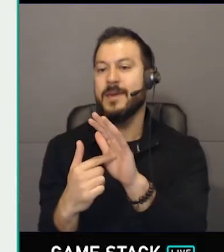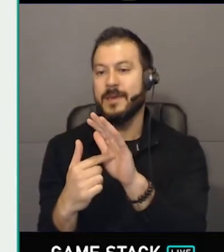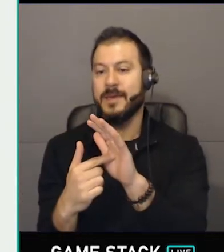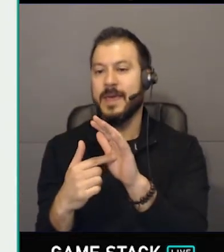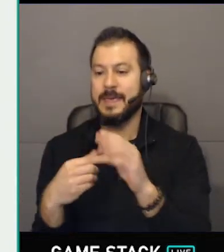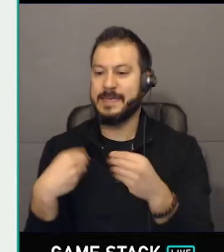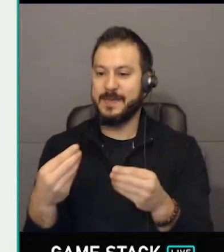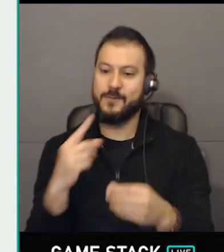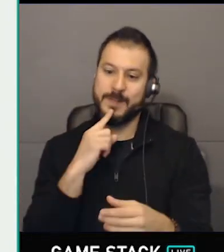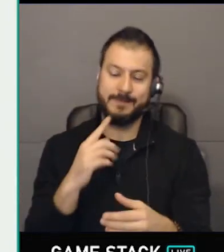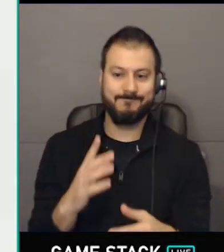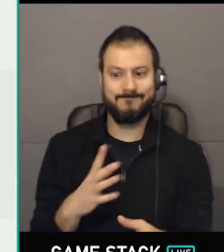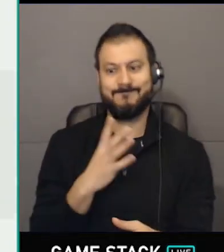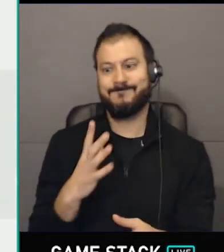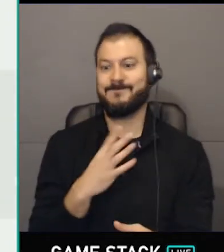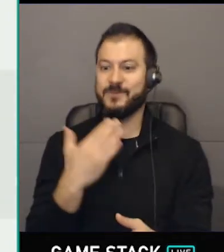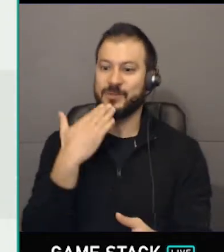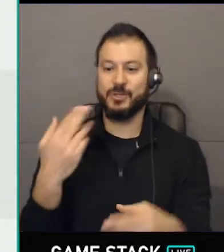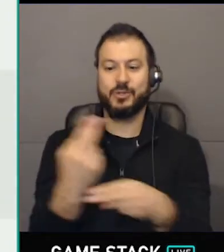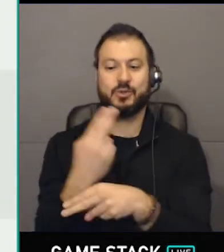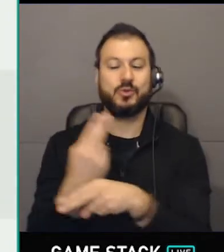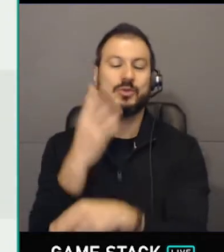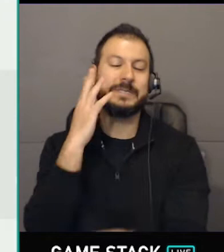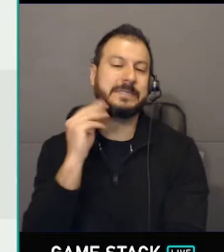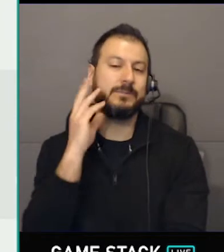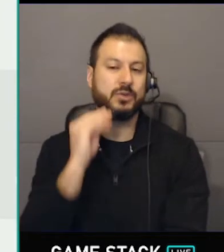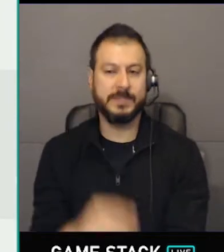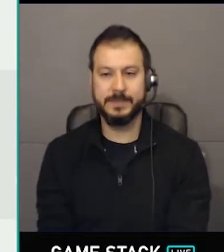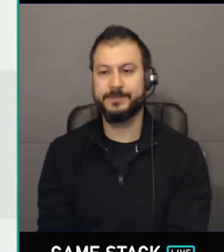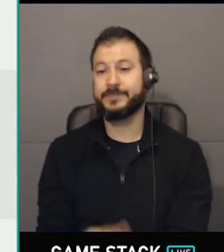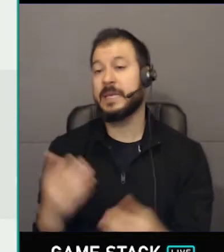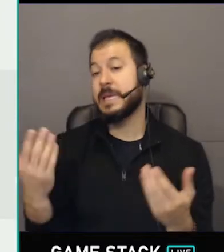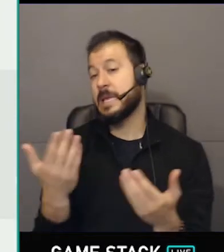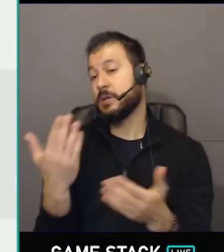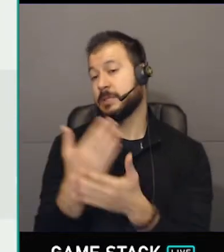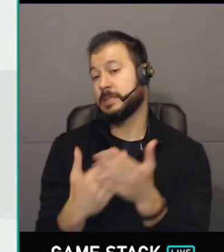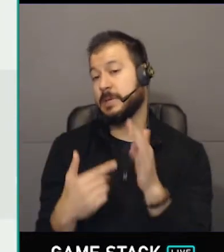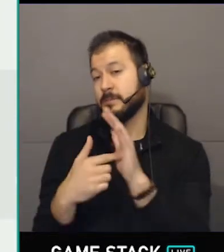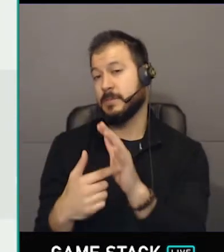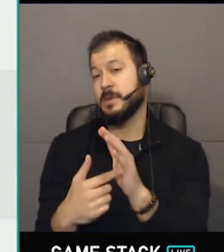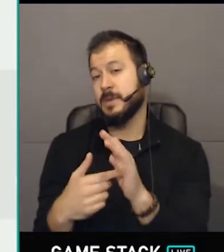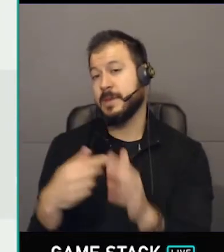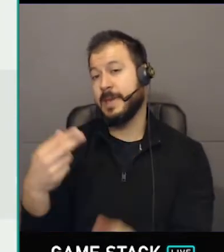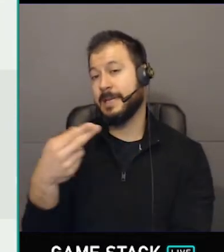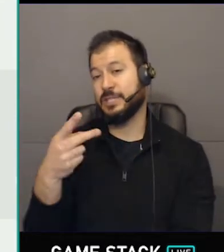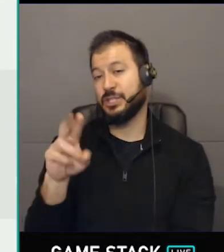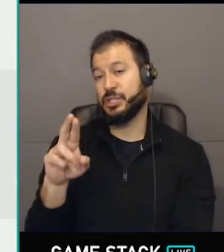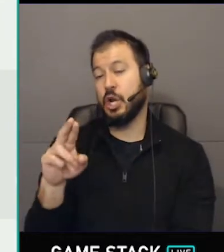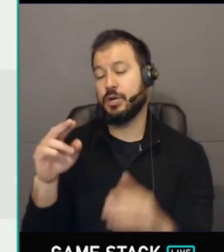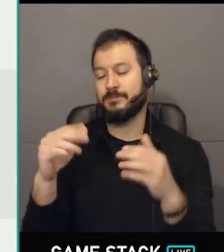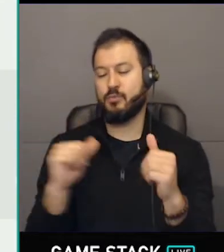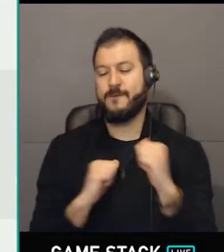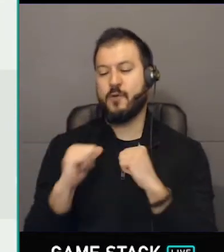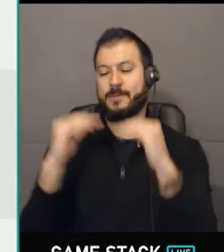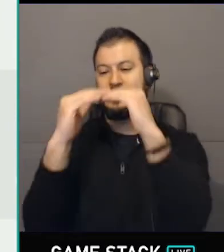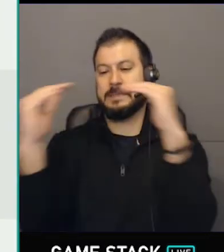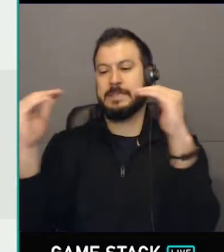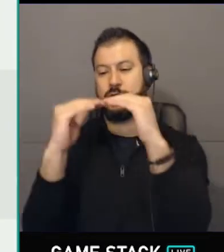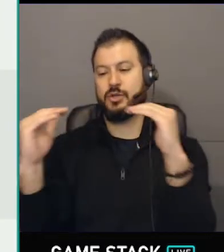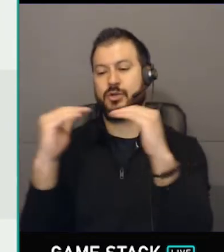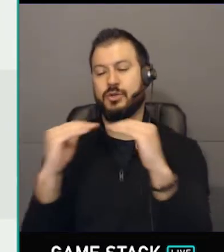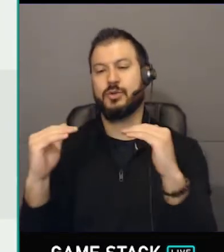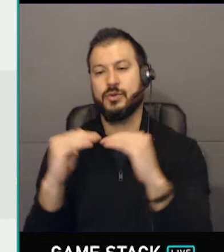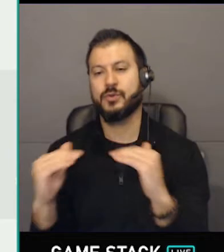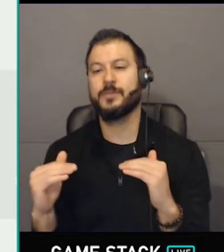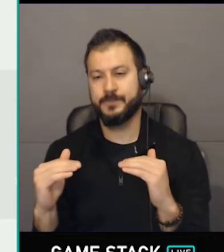user experience. Here are some example display HDR performance tiers. Each tier defines a comprehensive